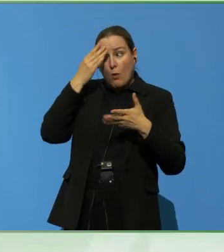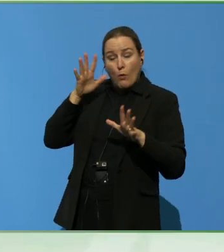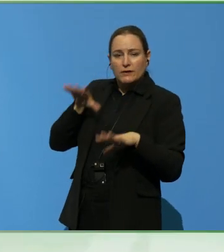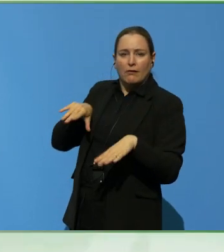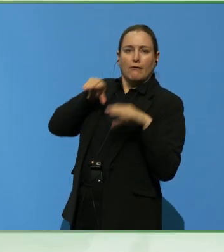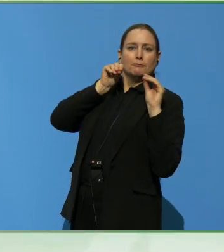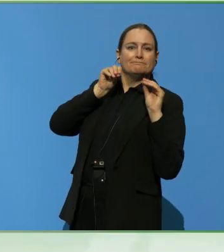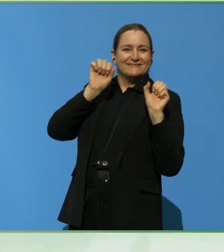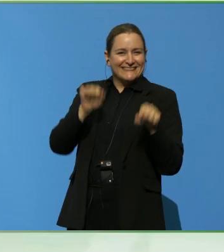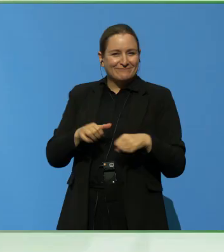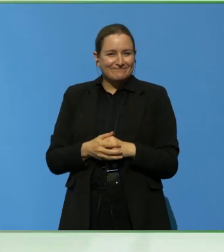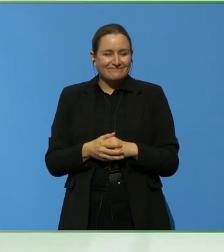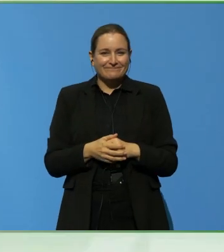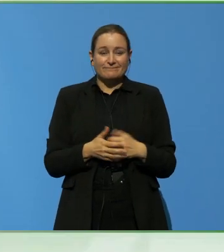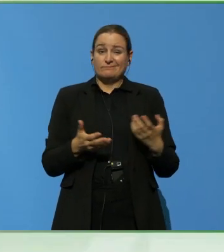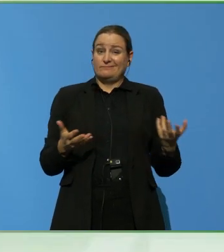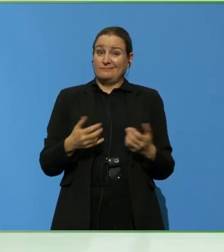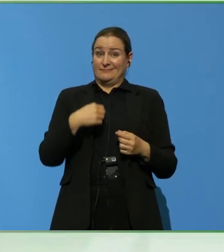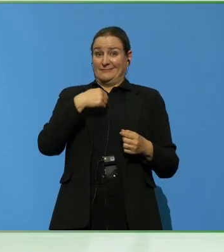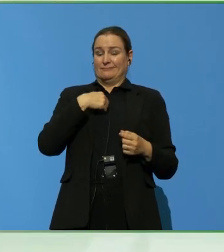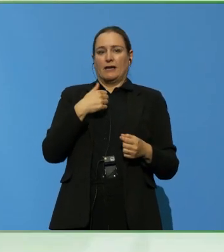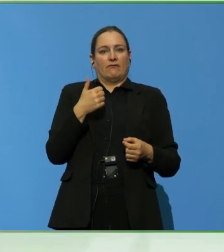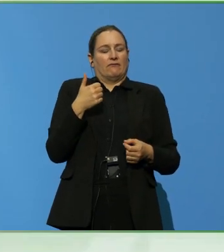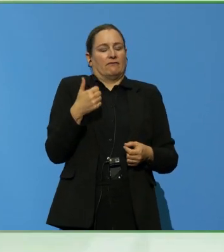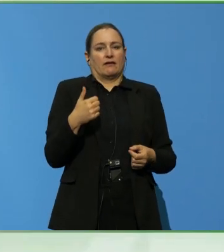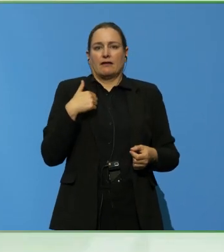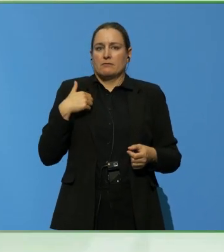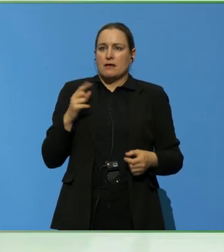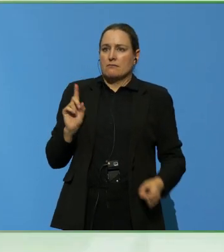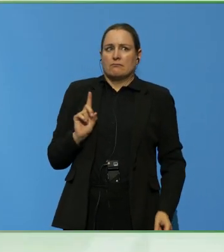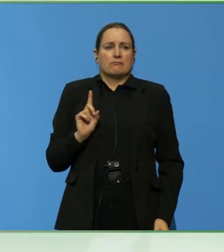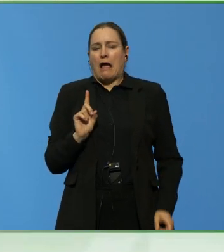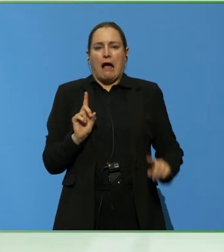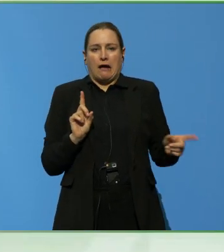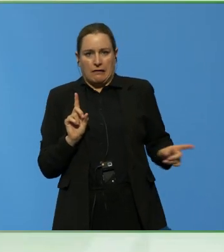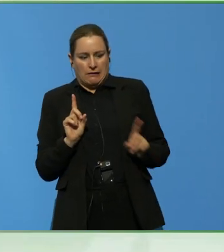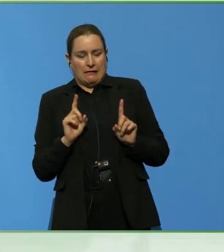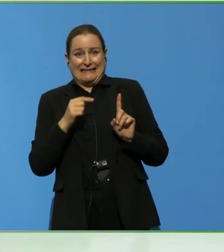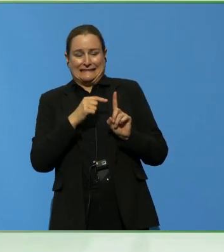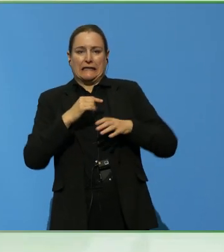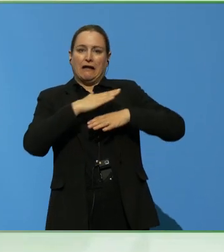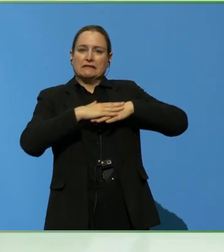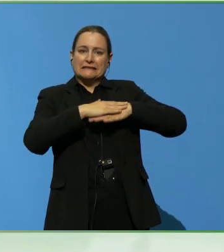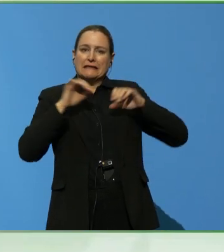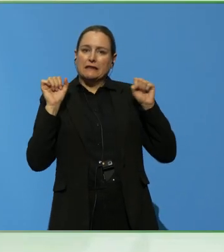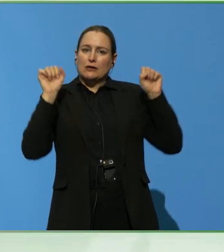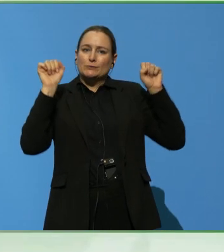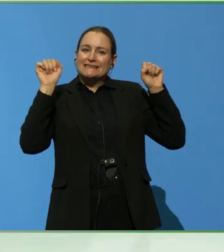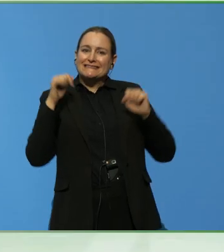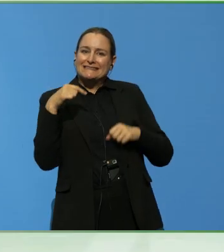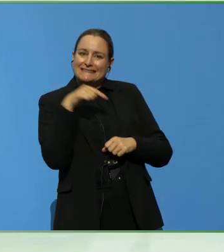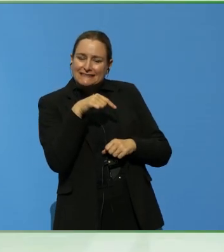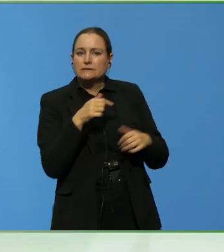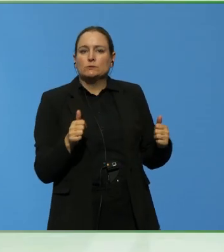lucky ones to have an expert on my side and to have the chance to work with an